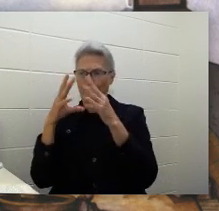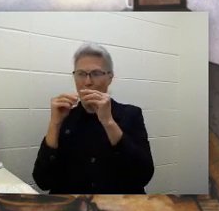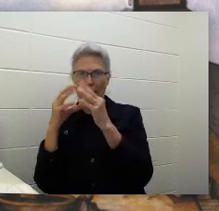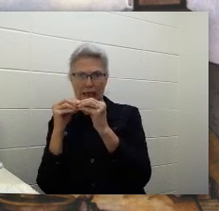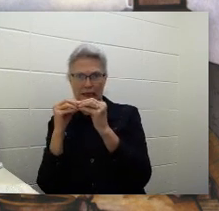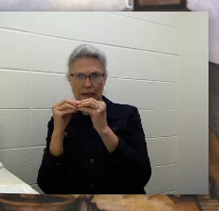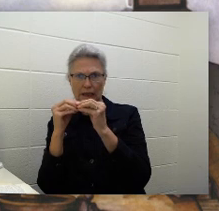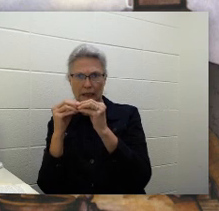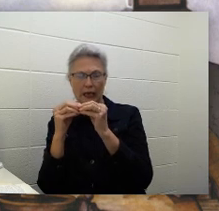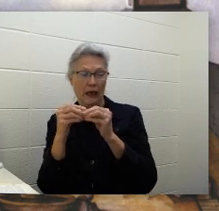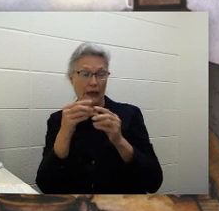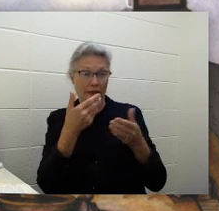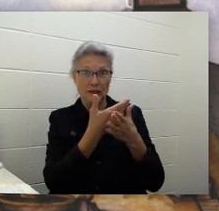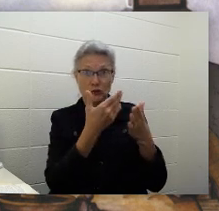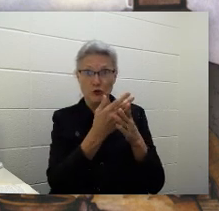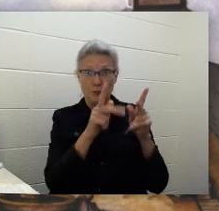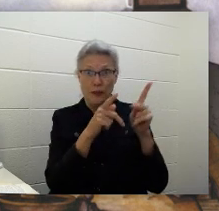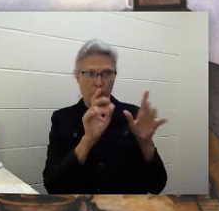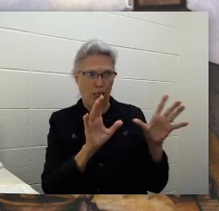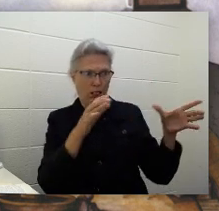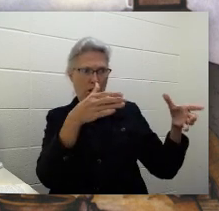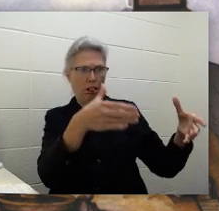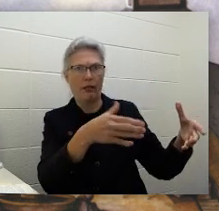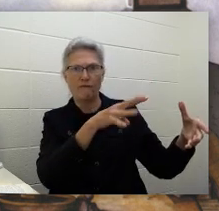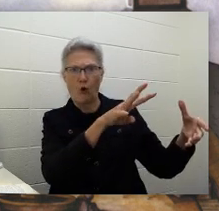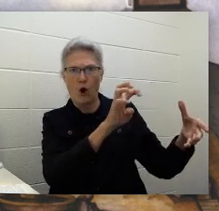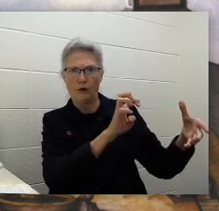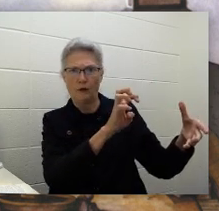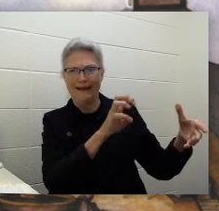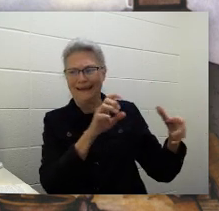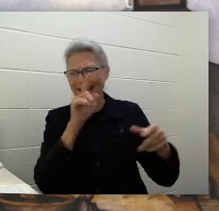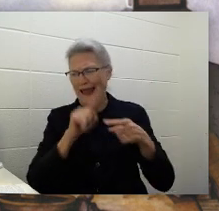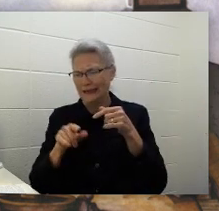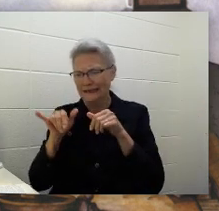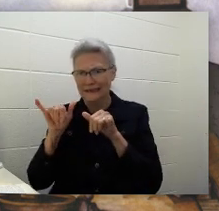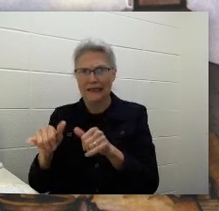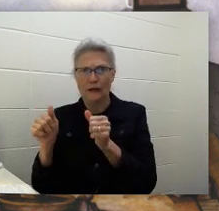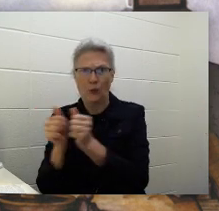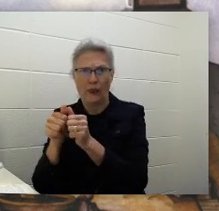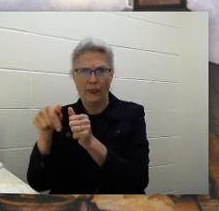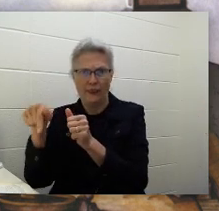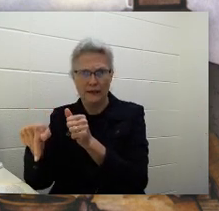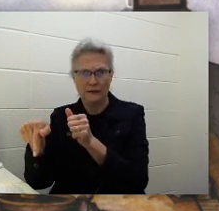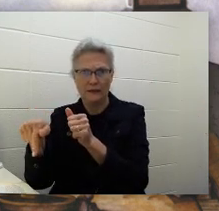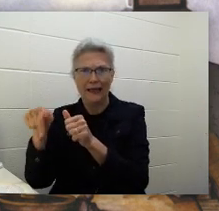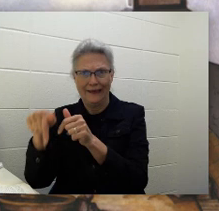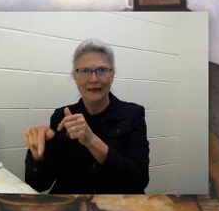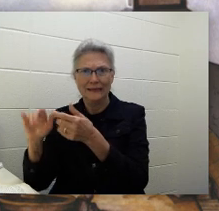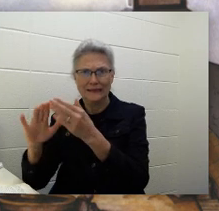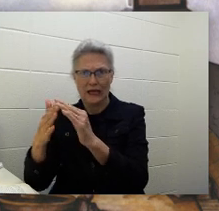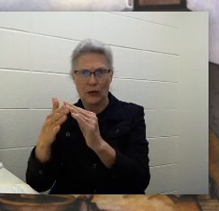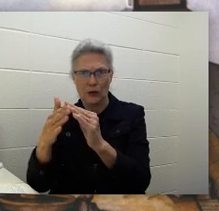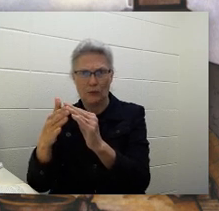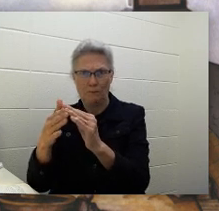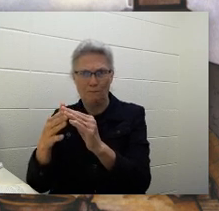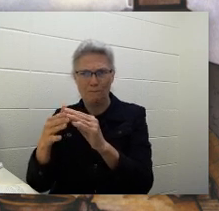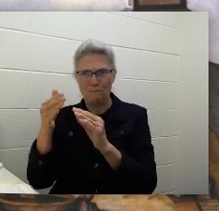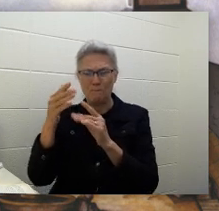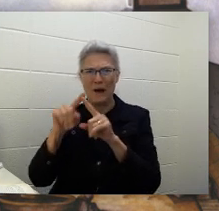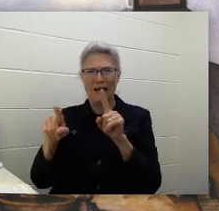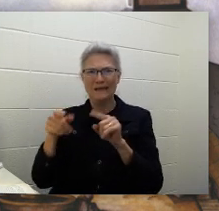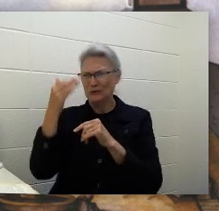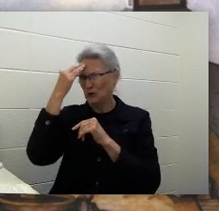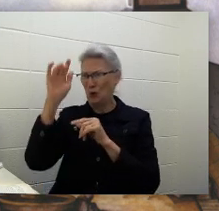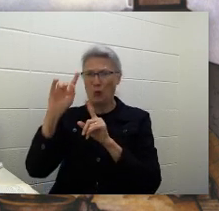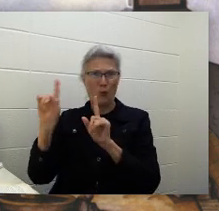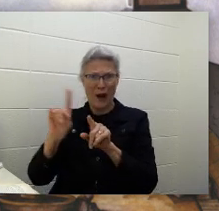people can't stay here, but they're questioning of where they could go and what they could do. And no one really has an answer yet. So we have a